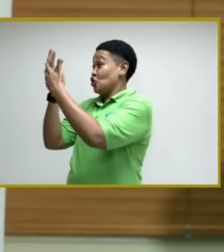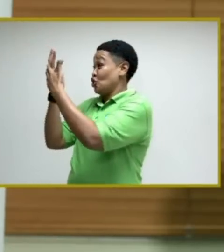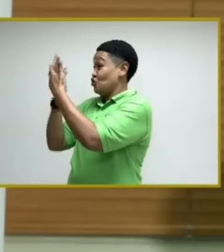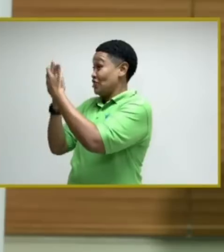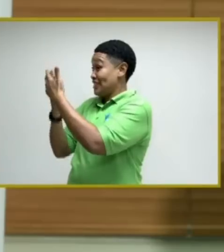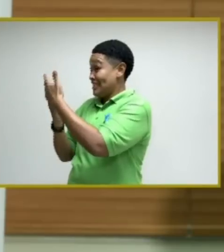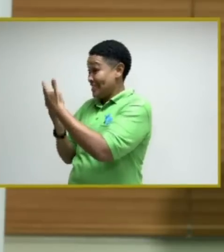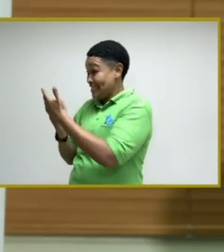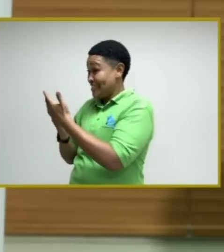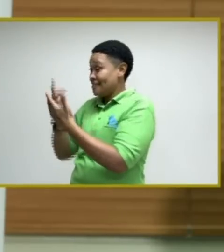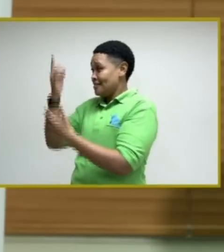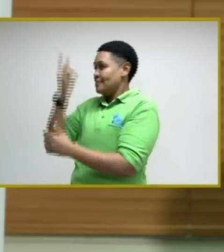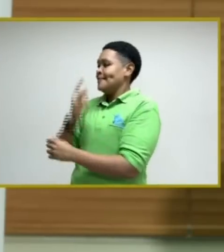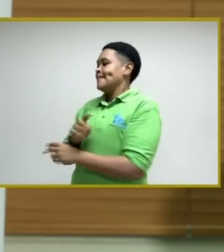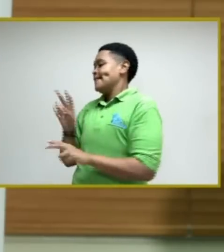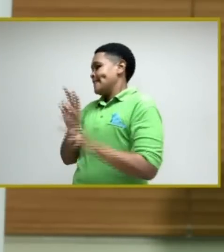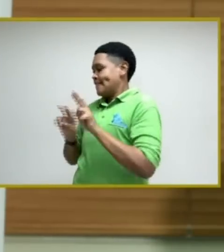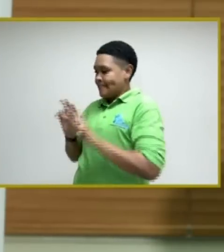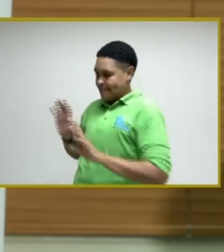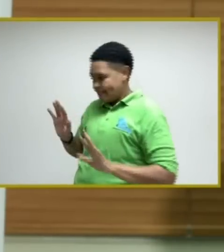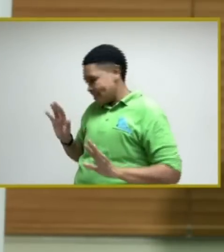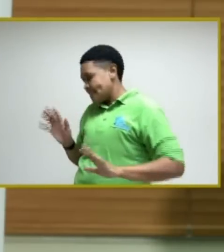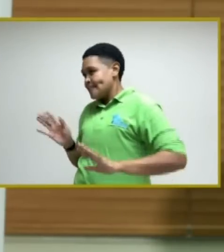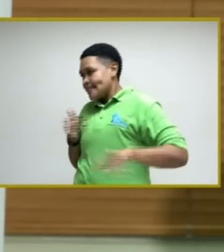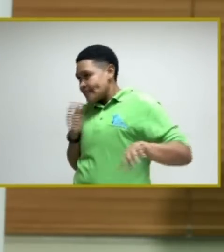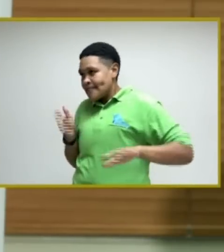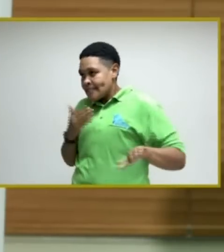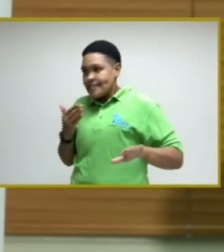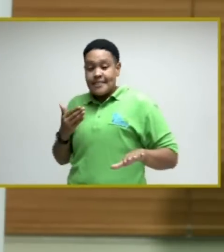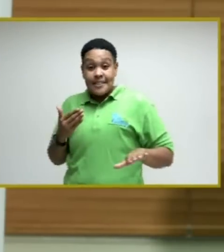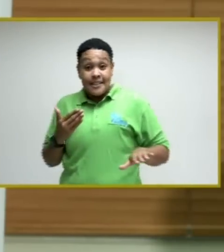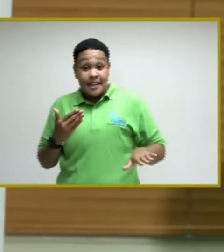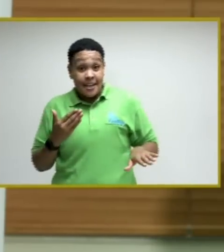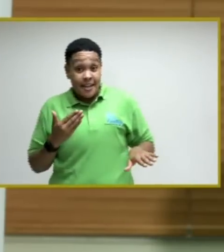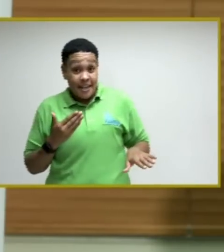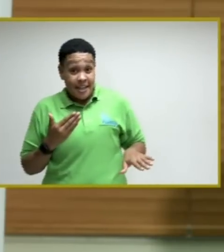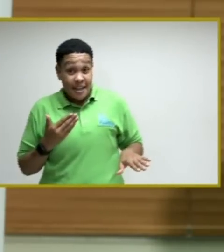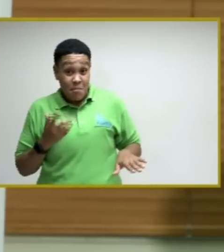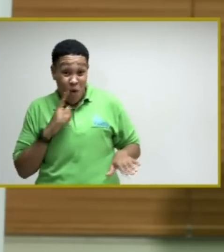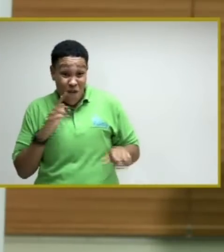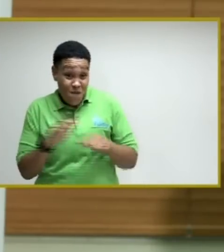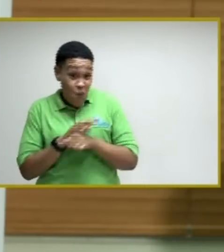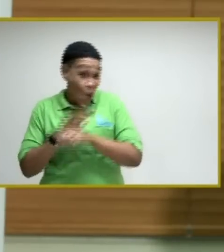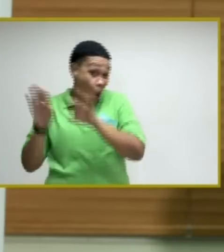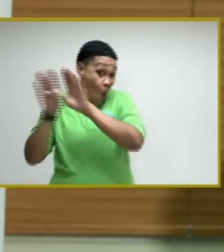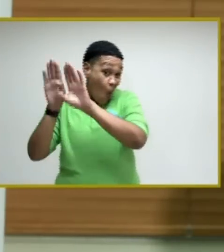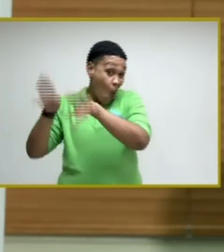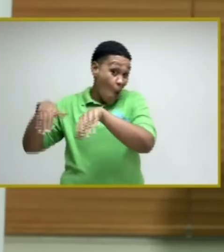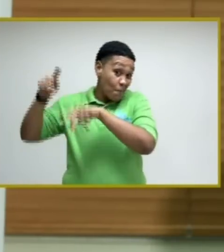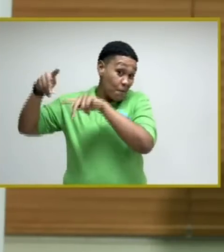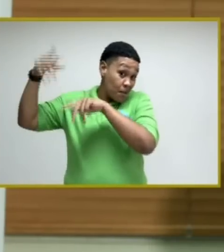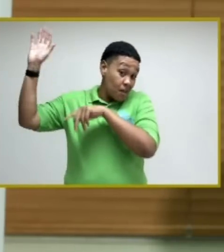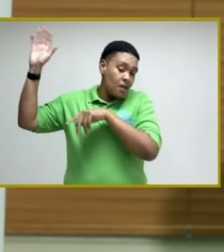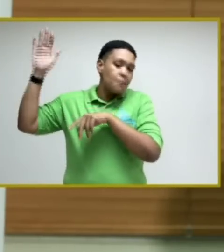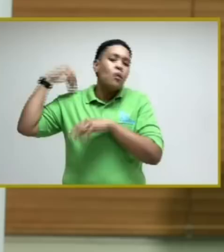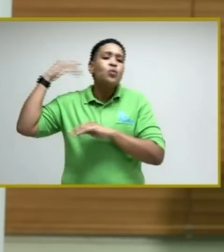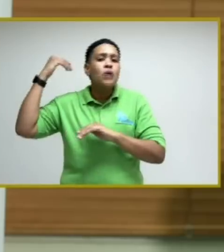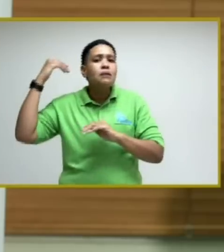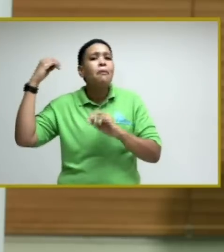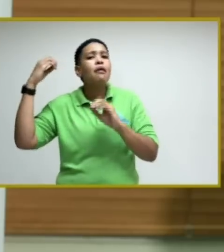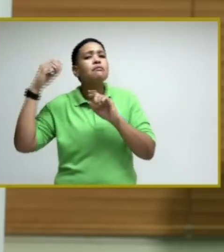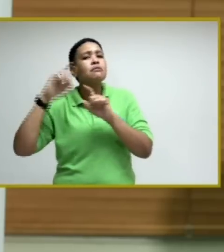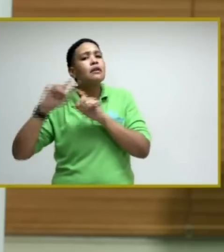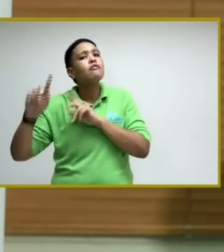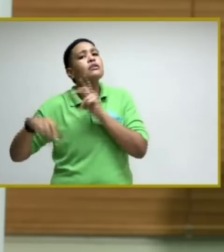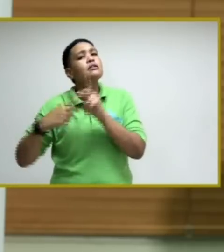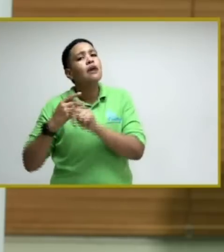be otherwise very significant. But we should anticipate that these strains will come. And